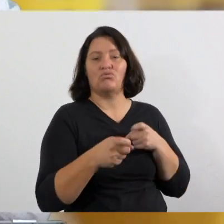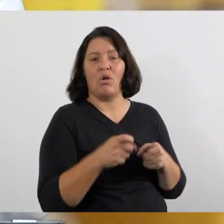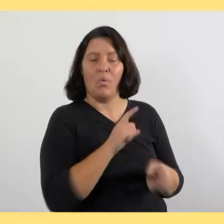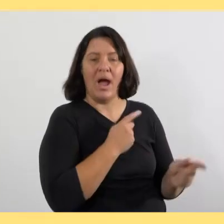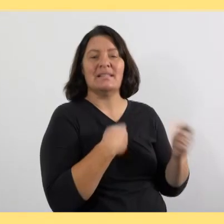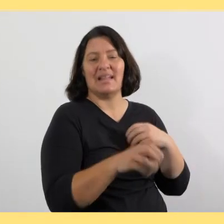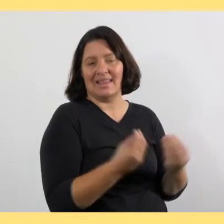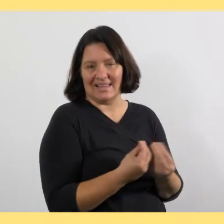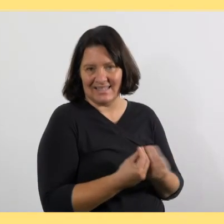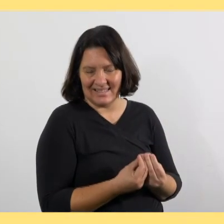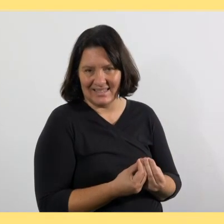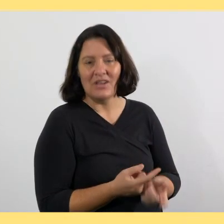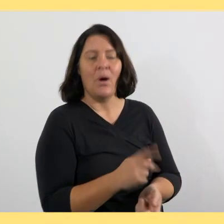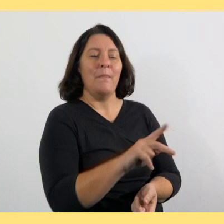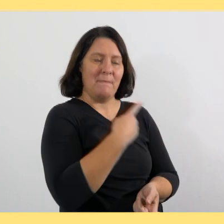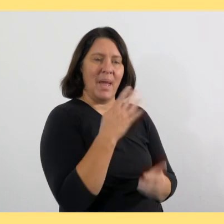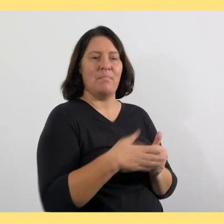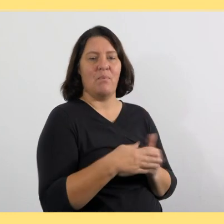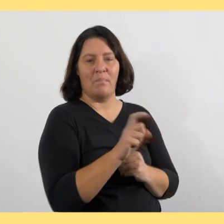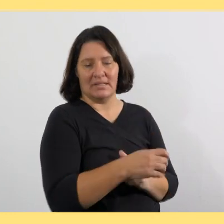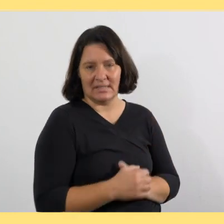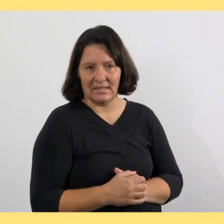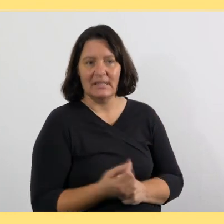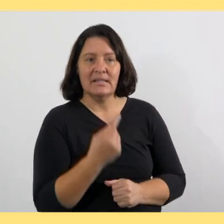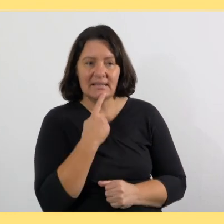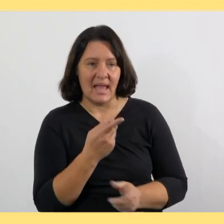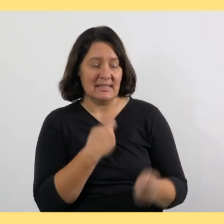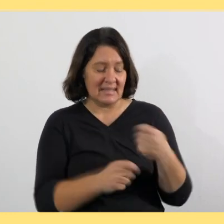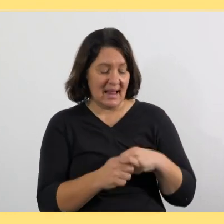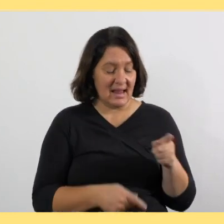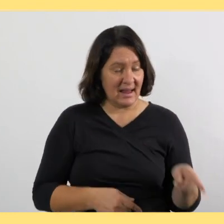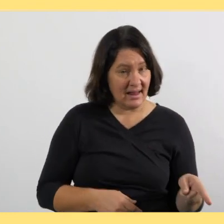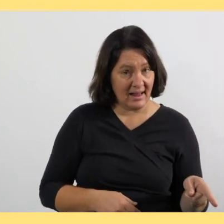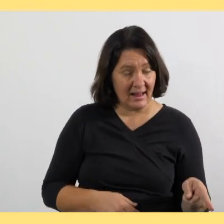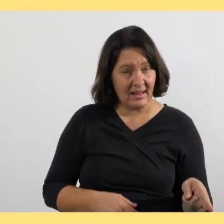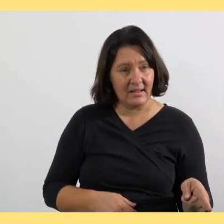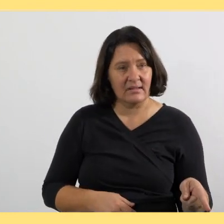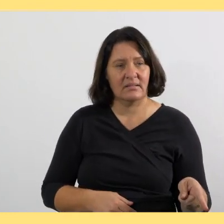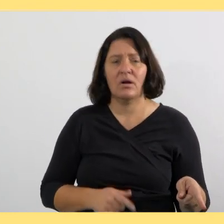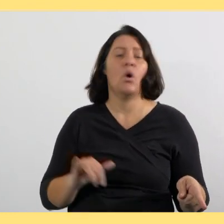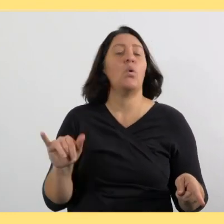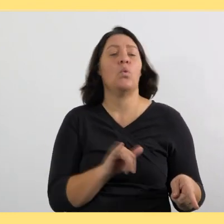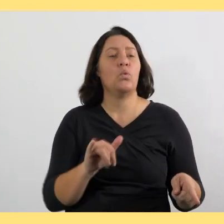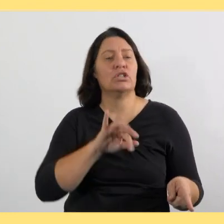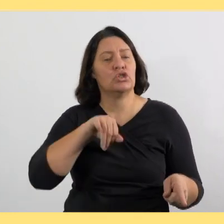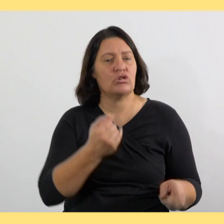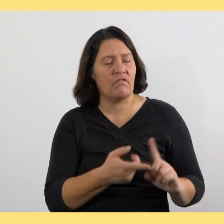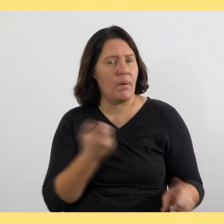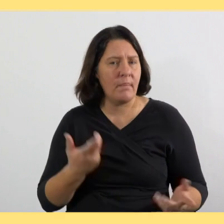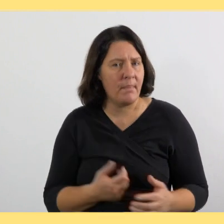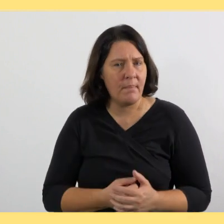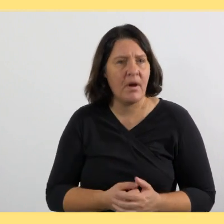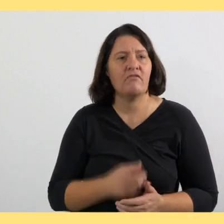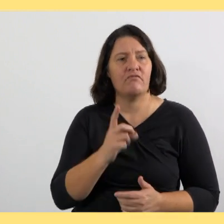regard. I'll therefore come to the debit side and I will say sales. From which journal am I posting